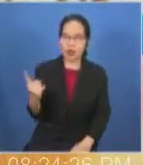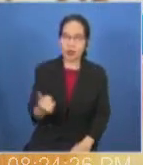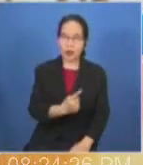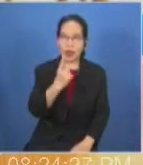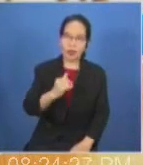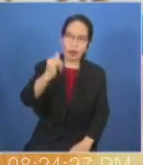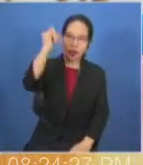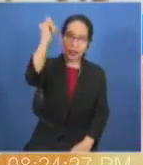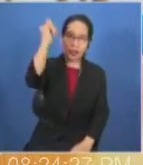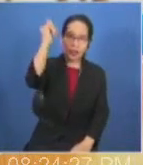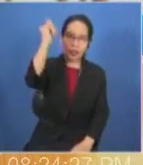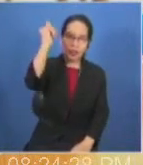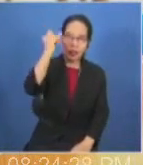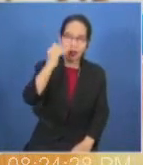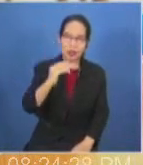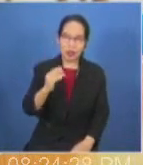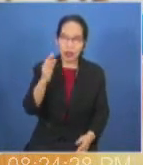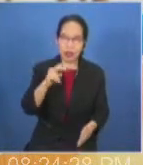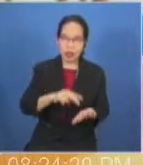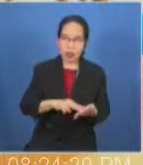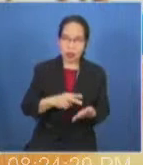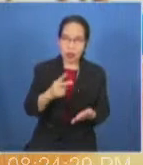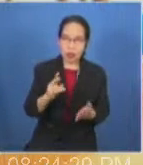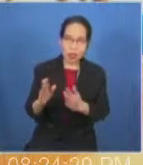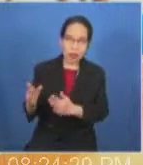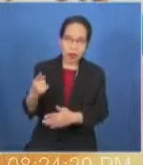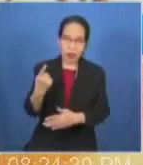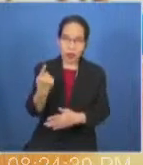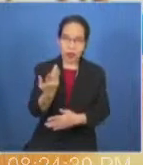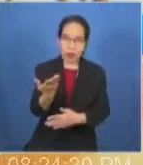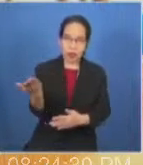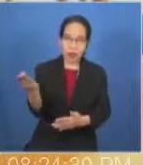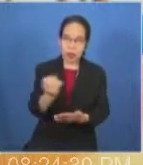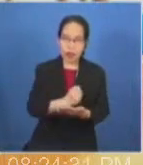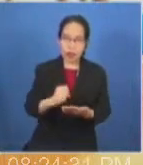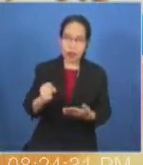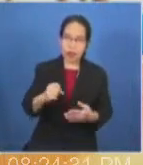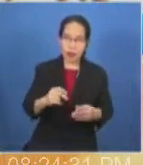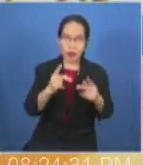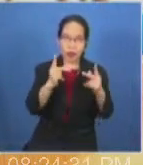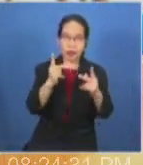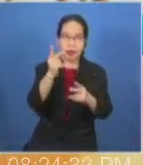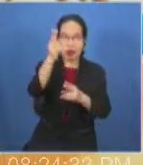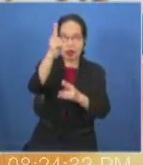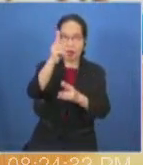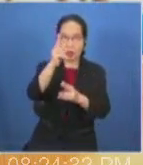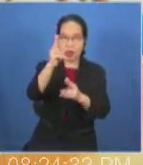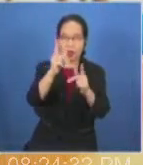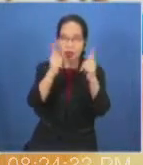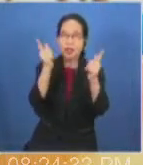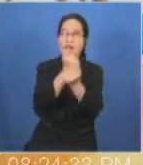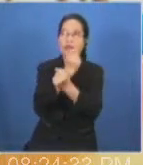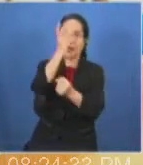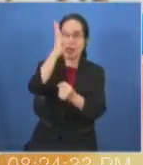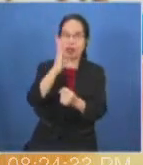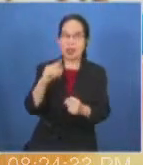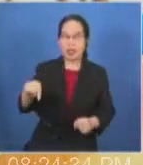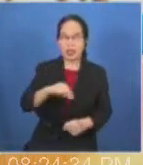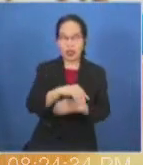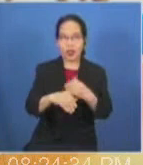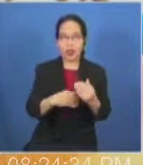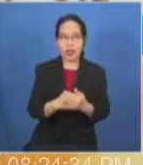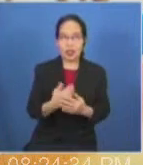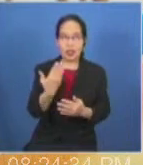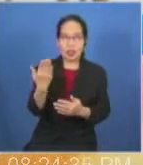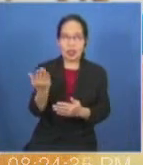remain to be of God forever. On that note, we're going to leave with you a song that proclaims the great love of